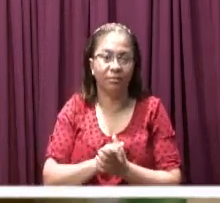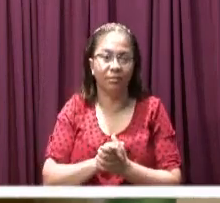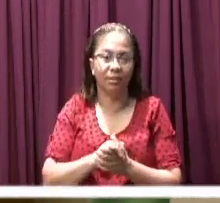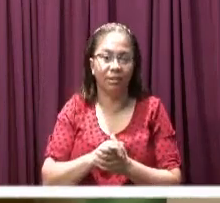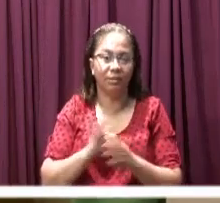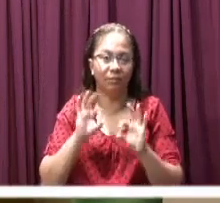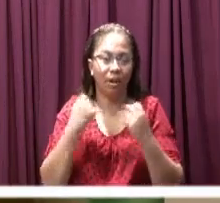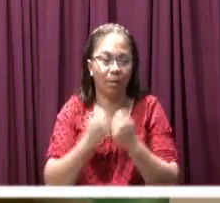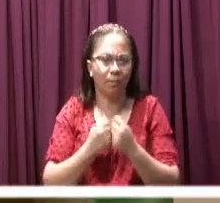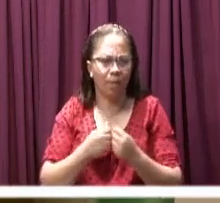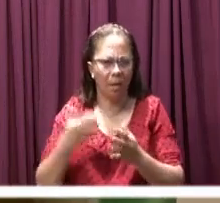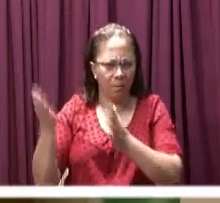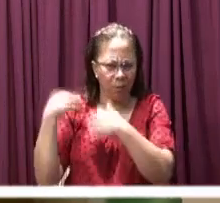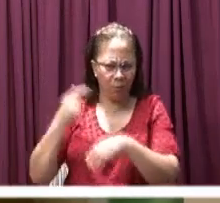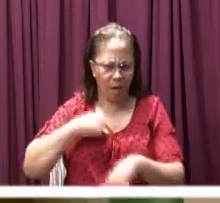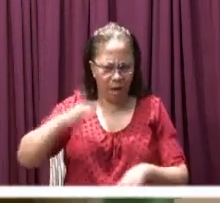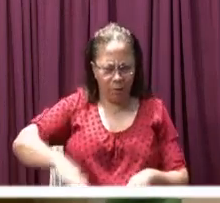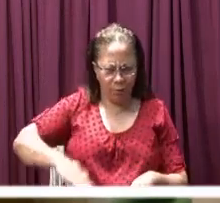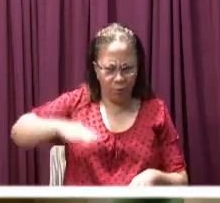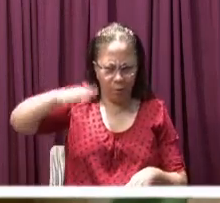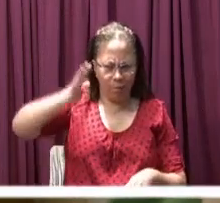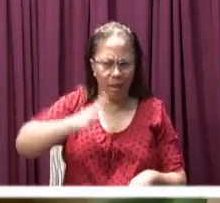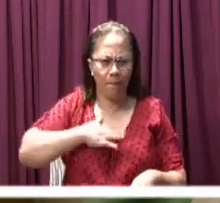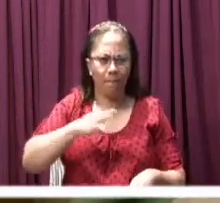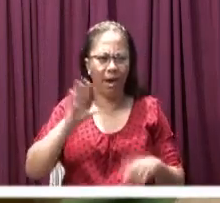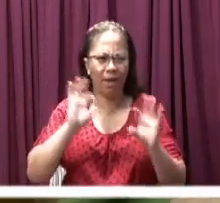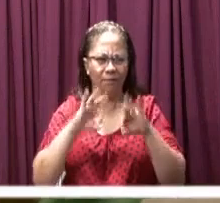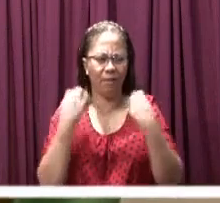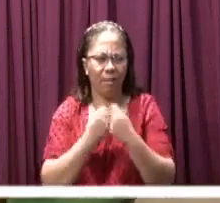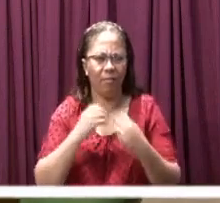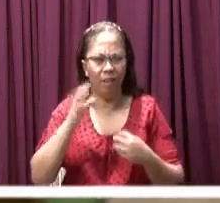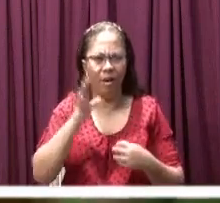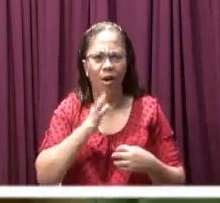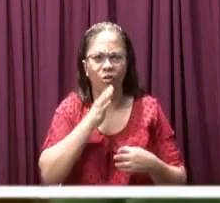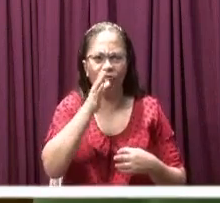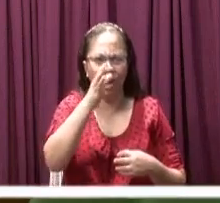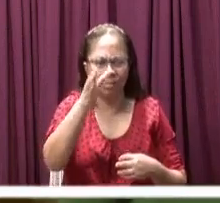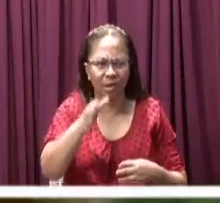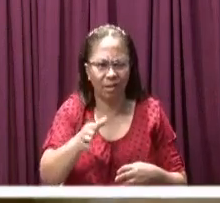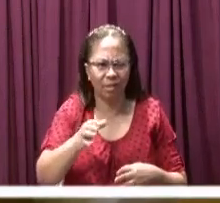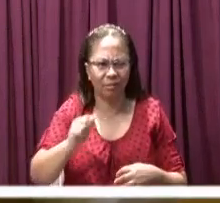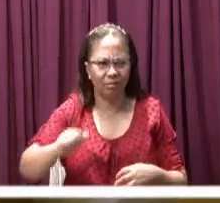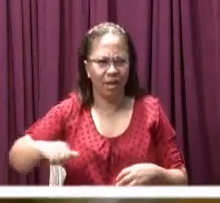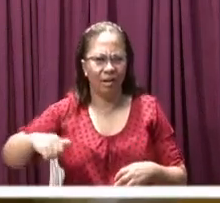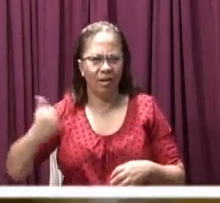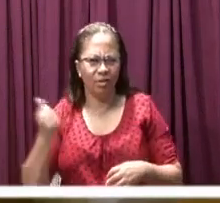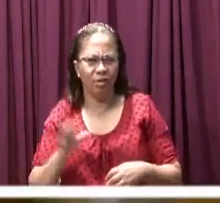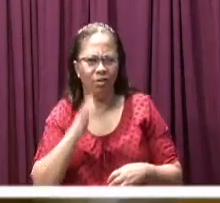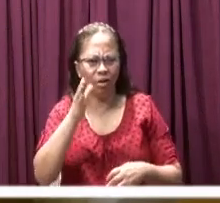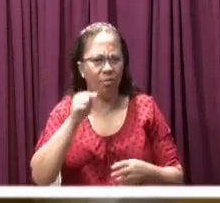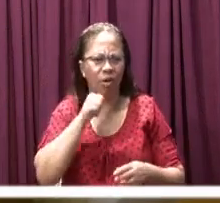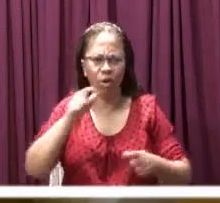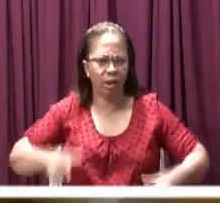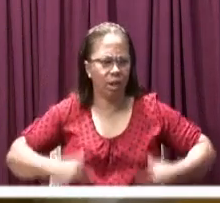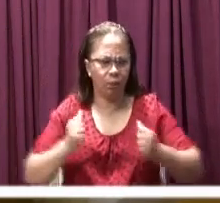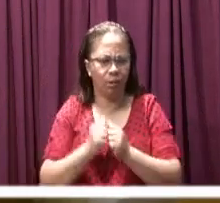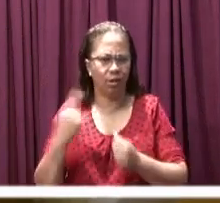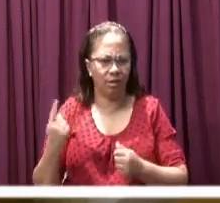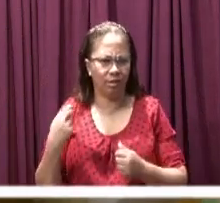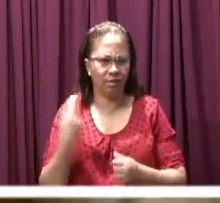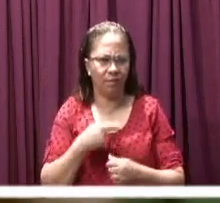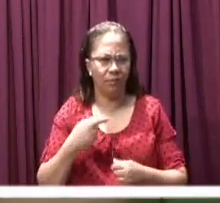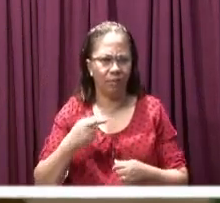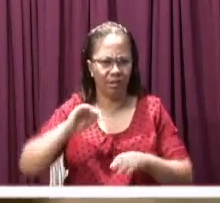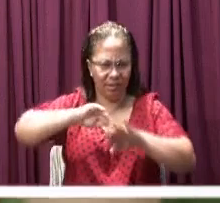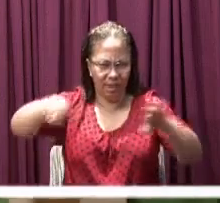family had a grandmother living with us and another grandmother that didn't live with us. And I spent time